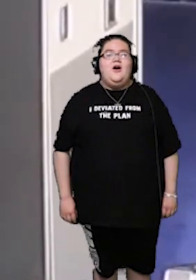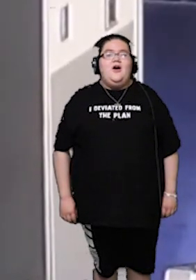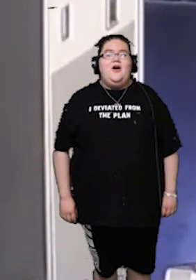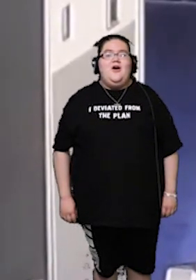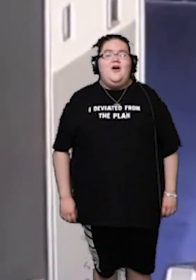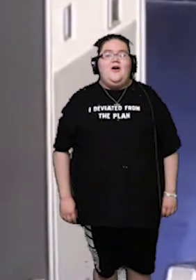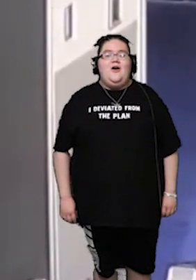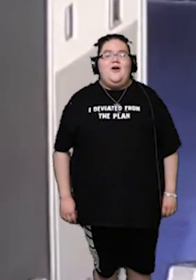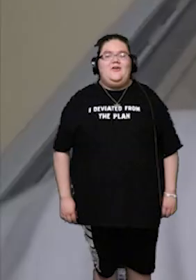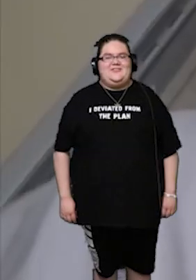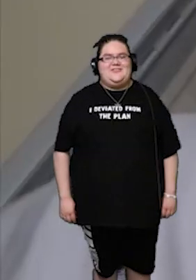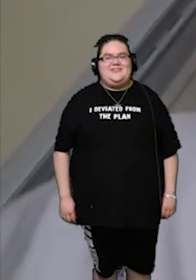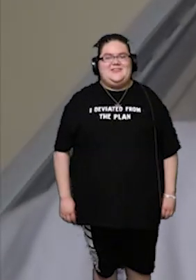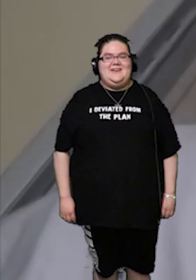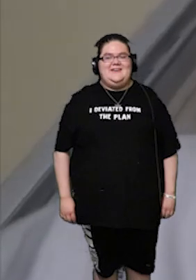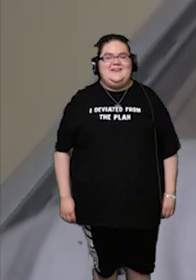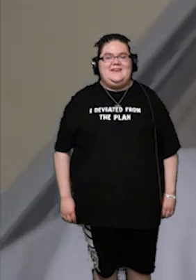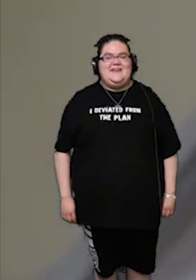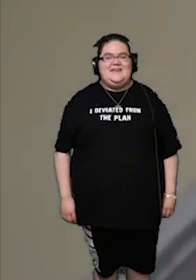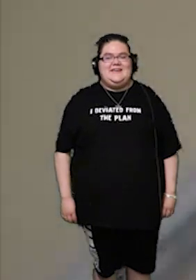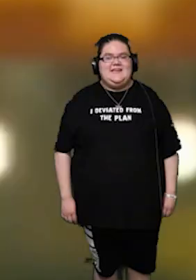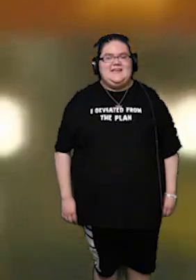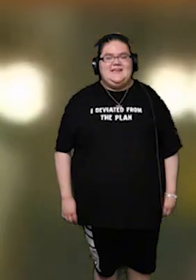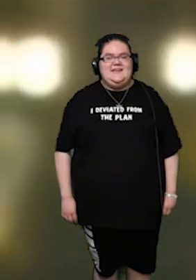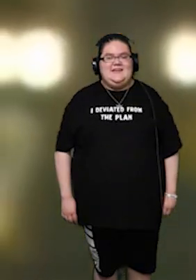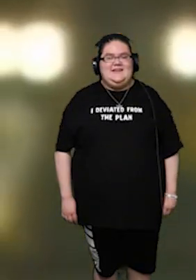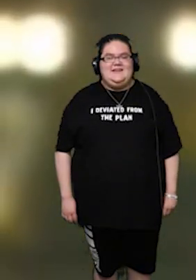What? Oh, I don't like that at all. That's oh, very, shit. Very claustrophobic.